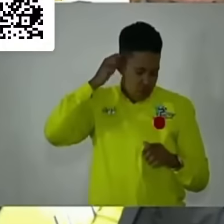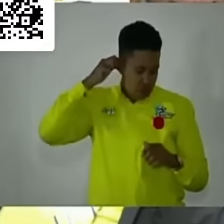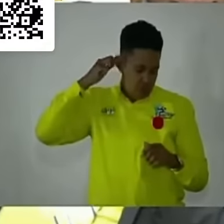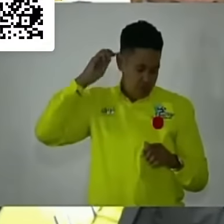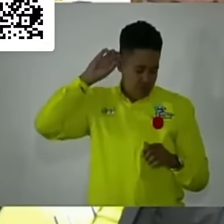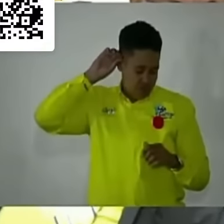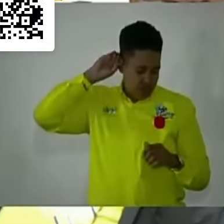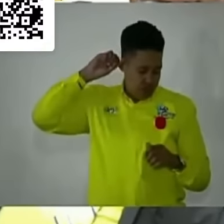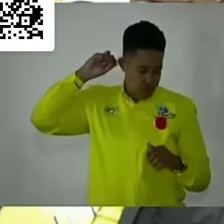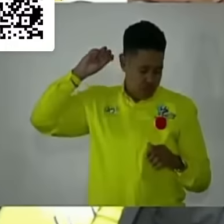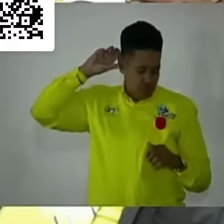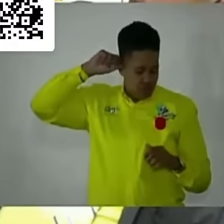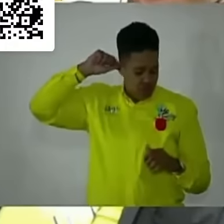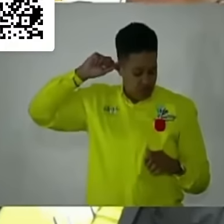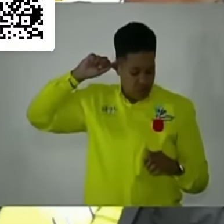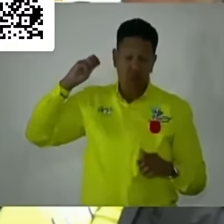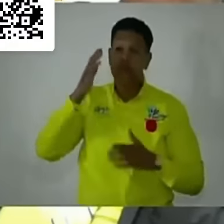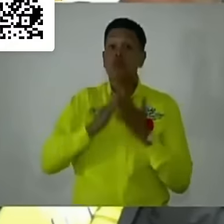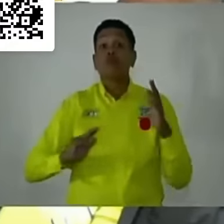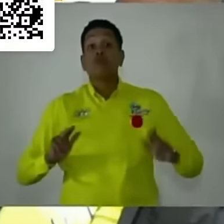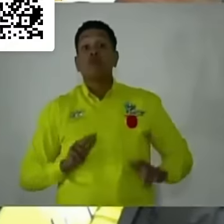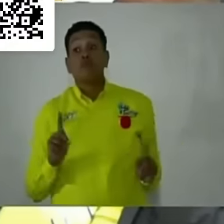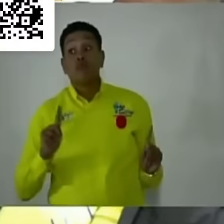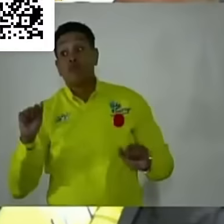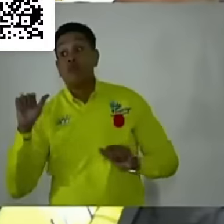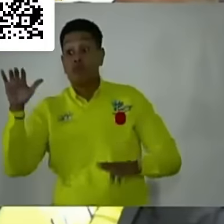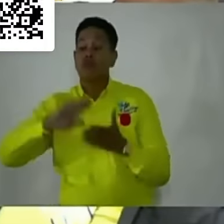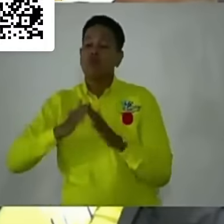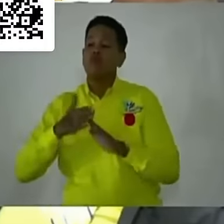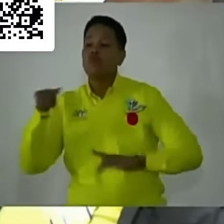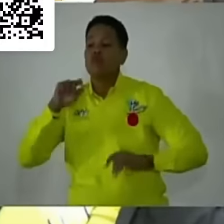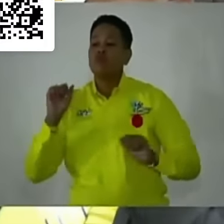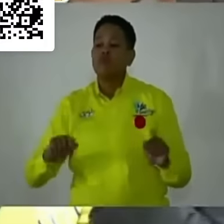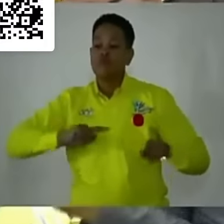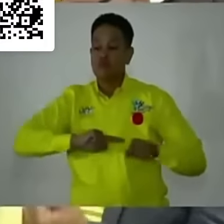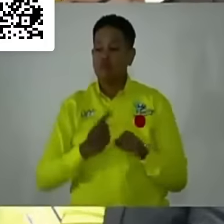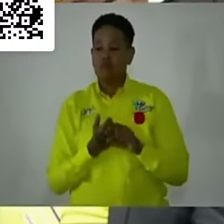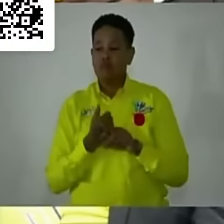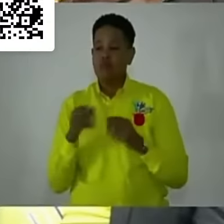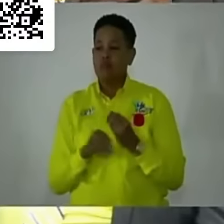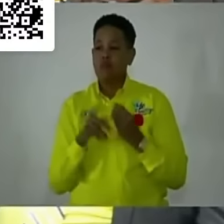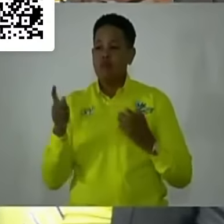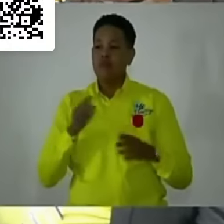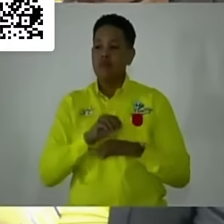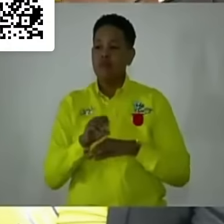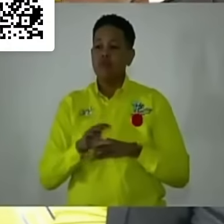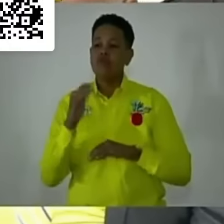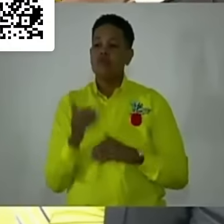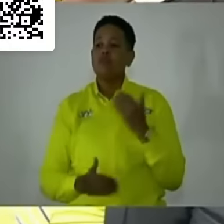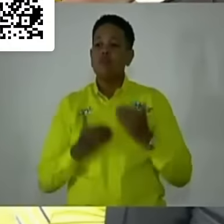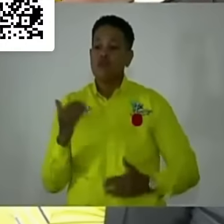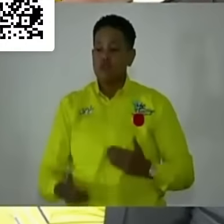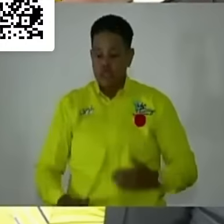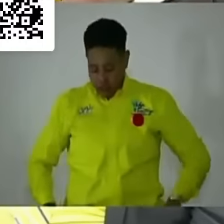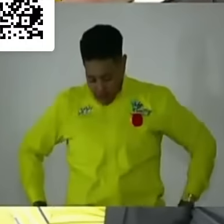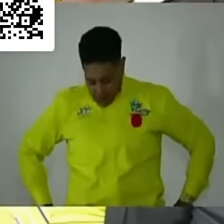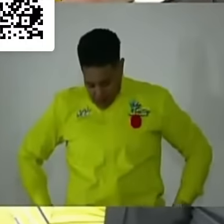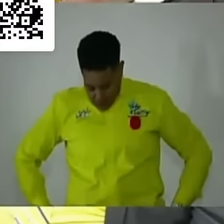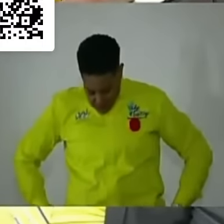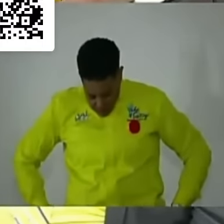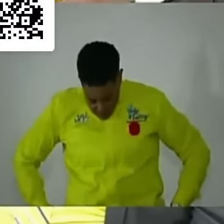persons, and get them into the community so that they can start the counseling process.